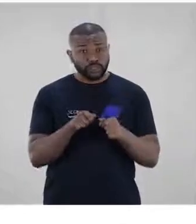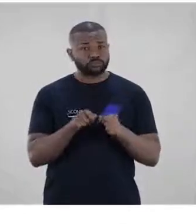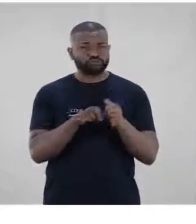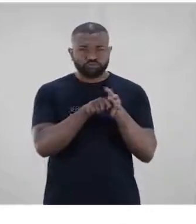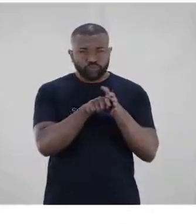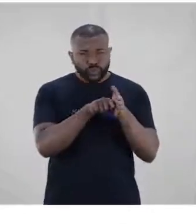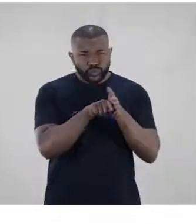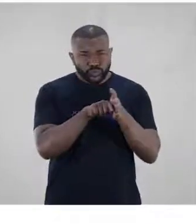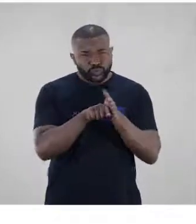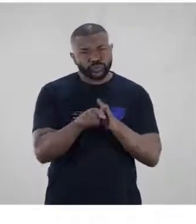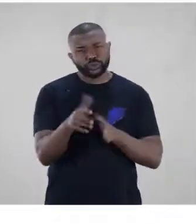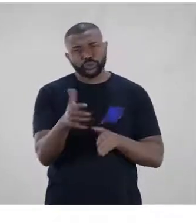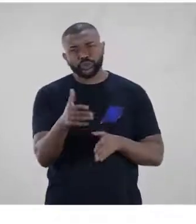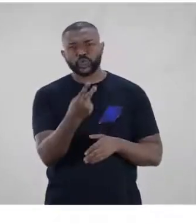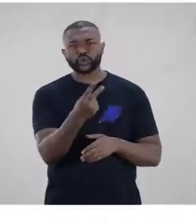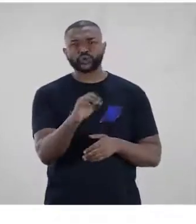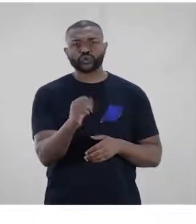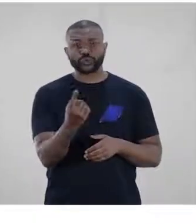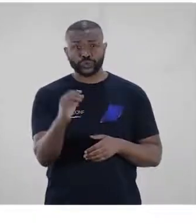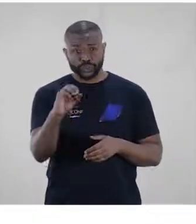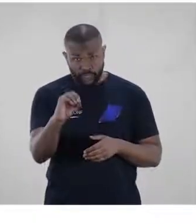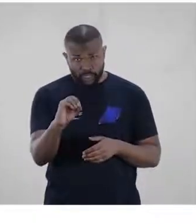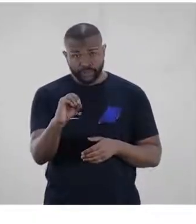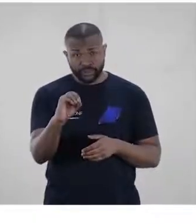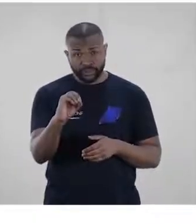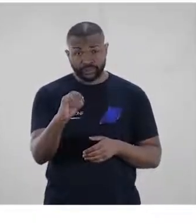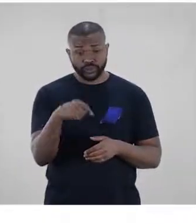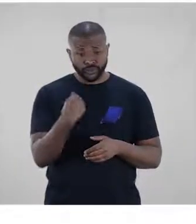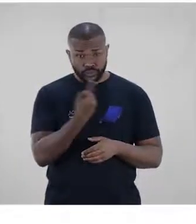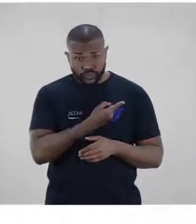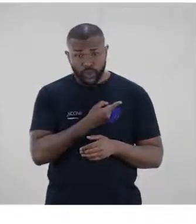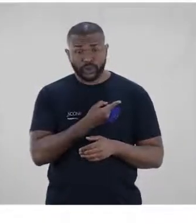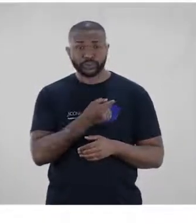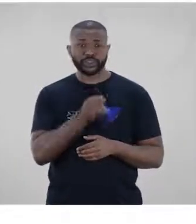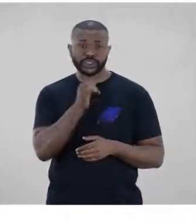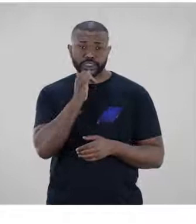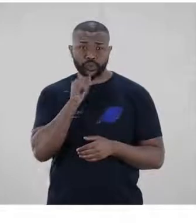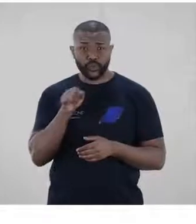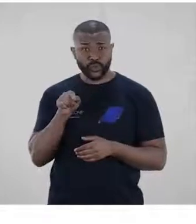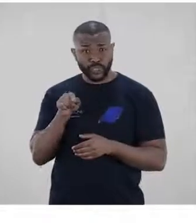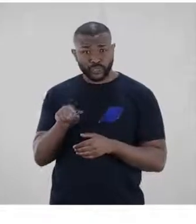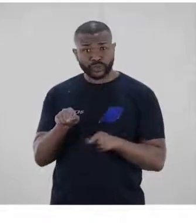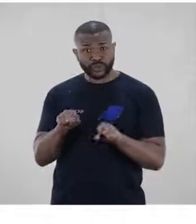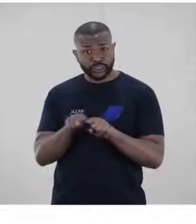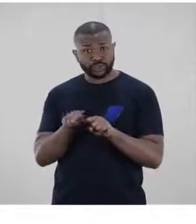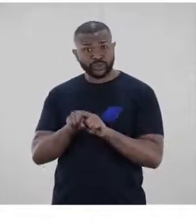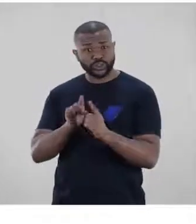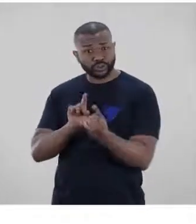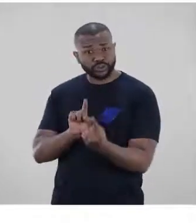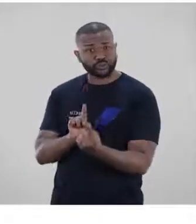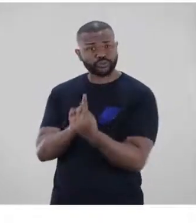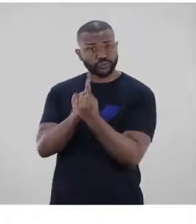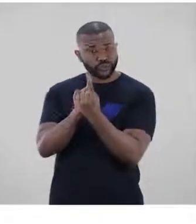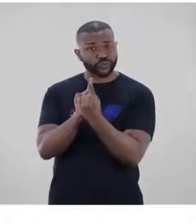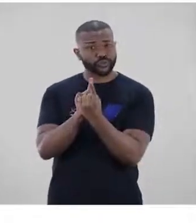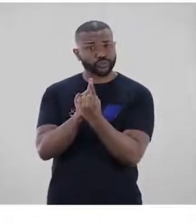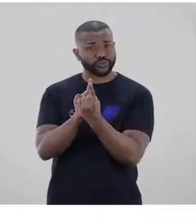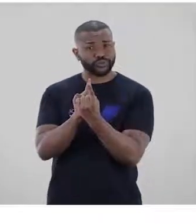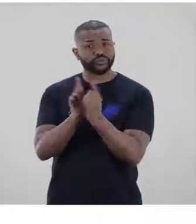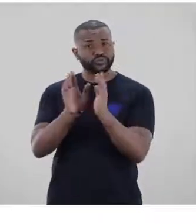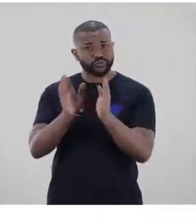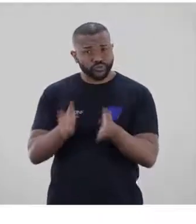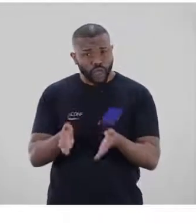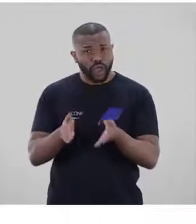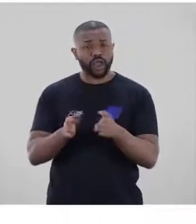SQL queries. And then, around 2010, we found ourselves in a position that this process, this approach